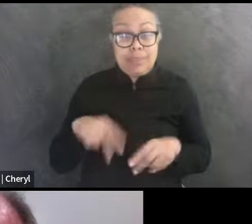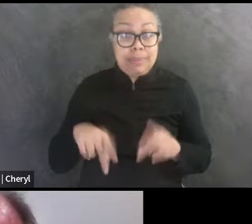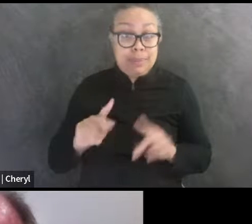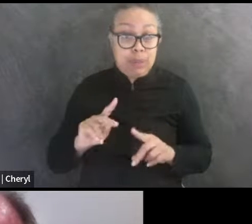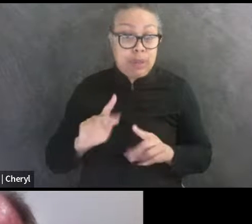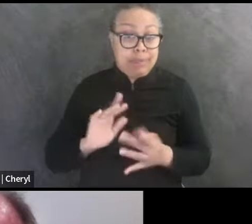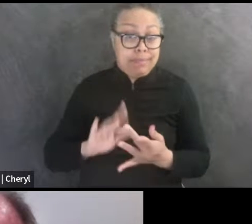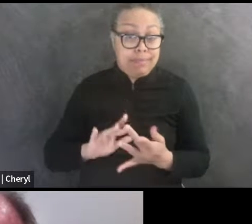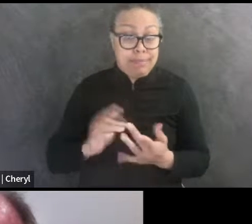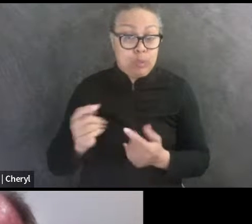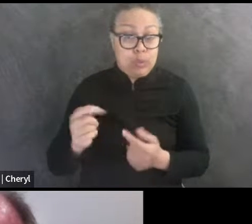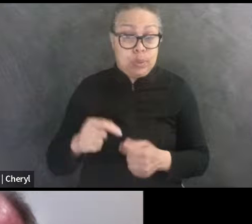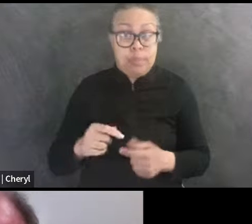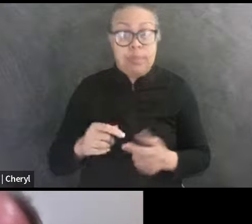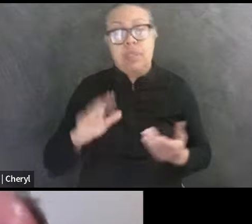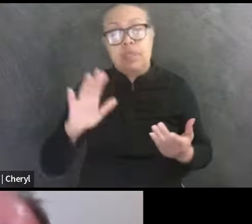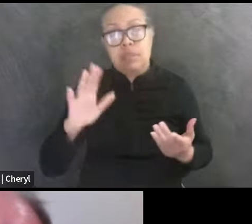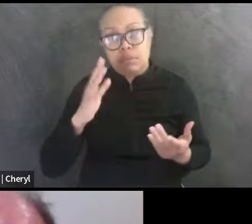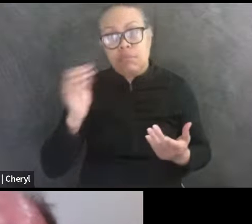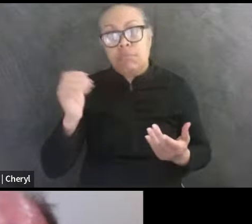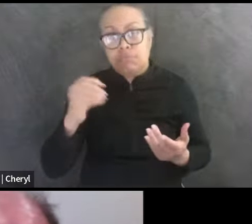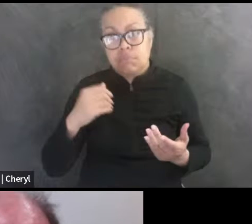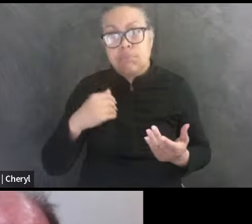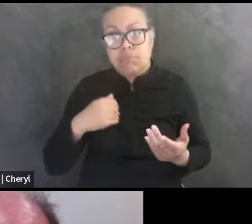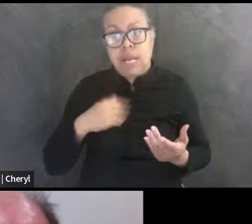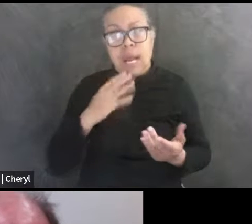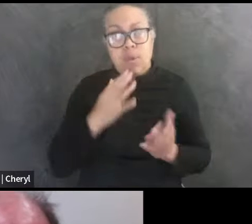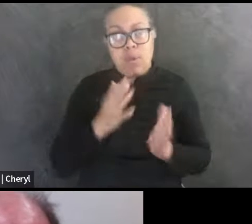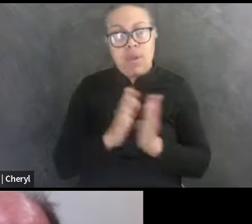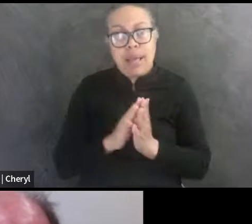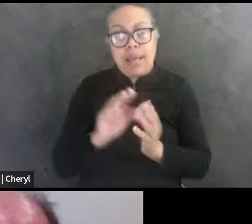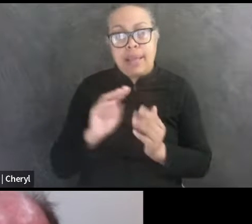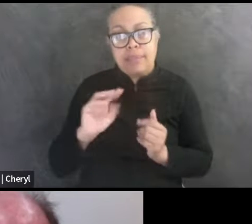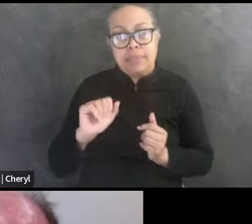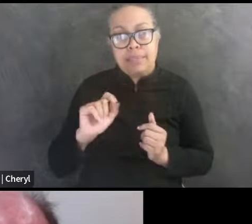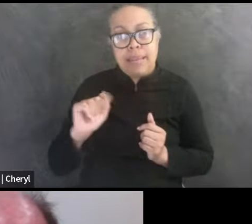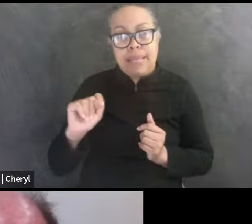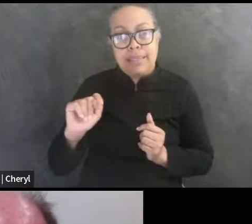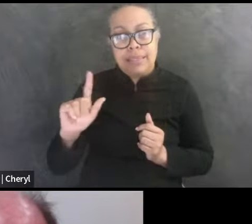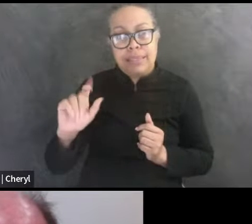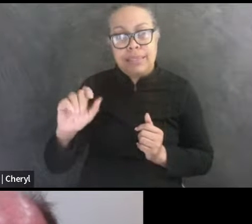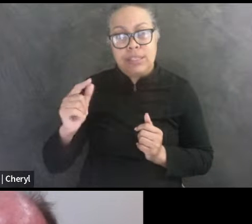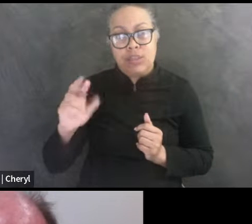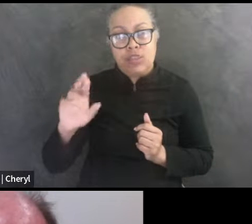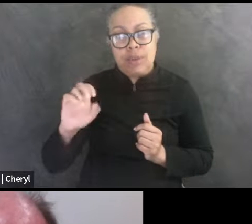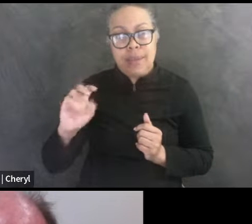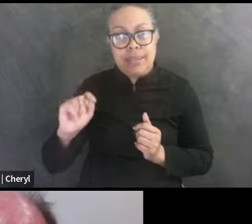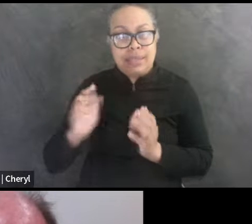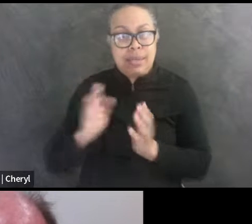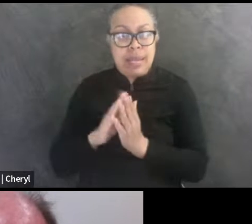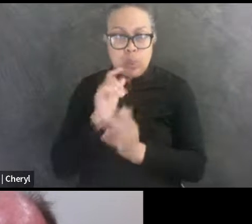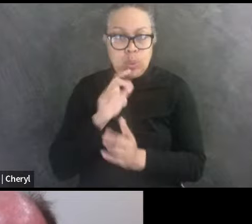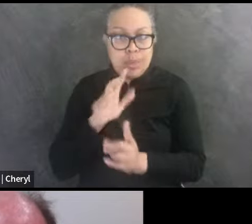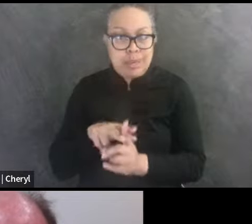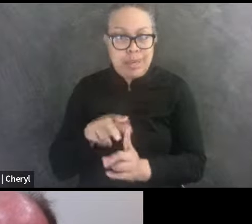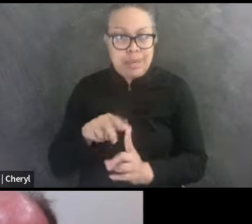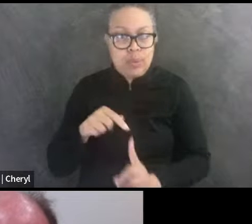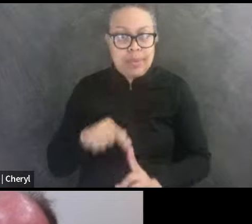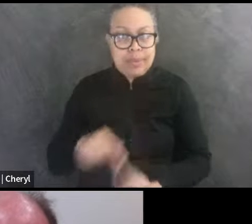yeah. And I would ask Matt LeGrant who's assigned. That, Okay. I mean, that's how I would handle that. And make